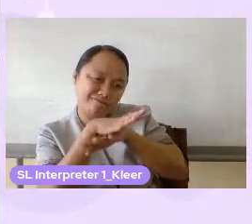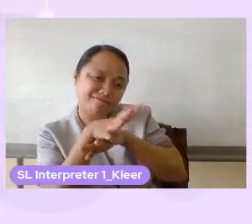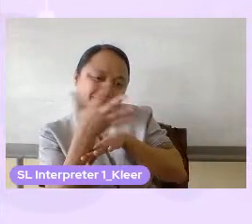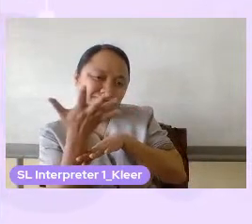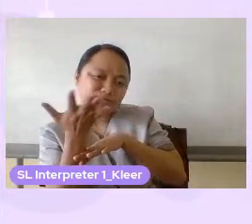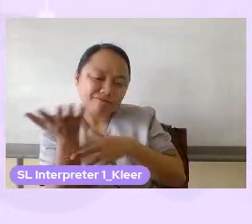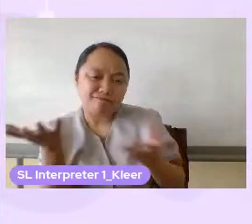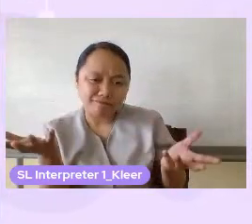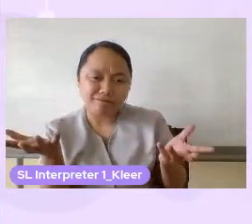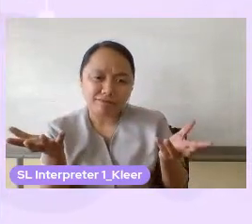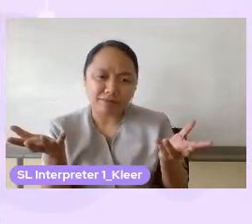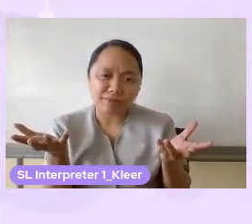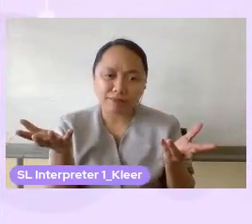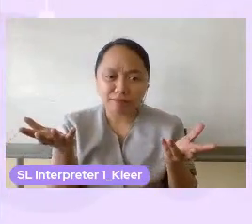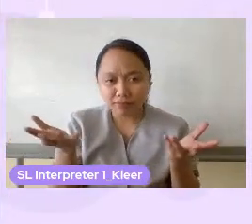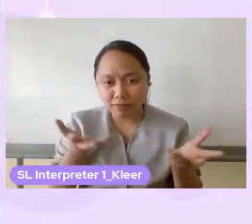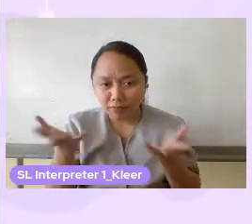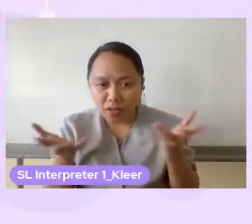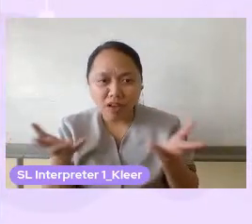the